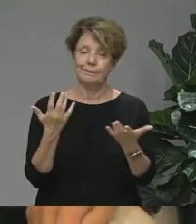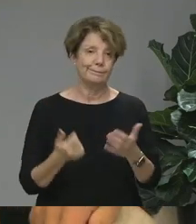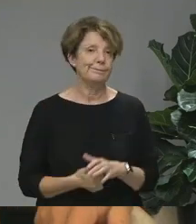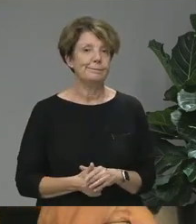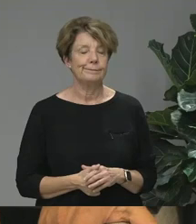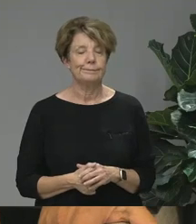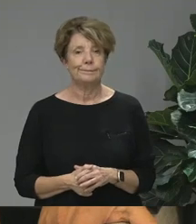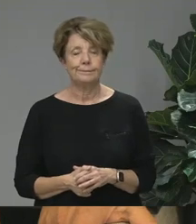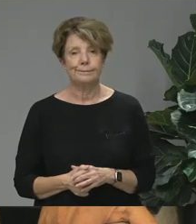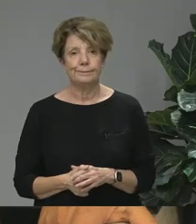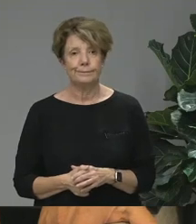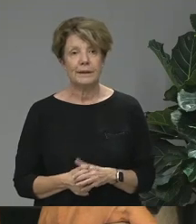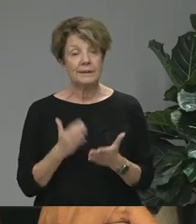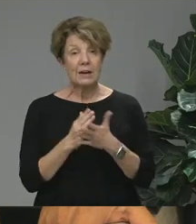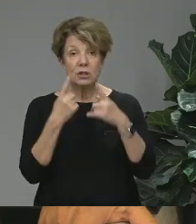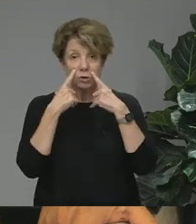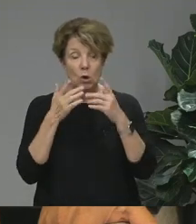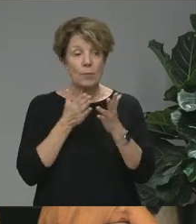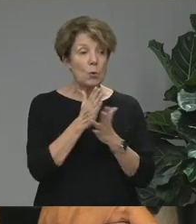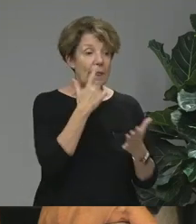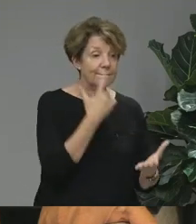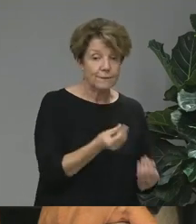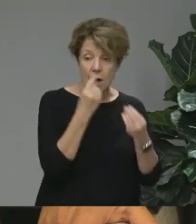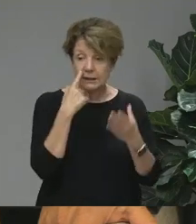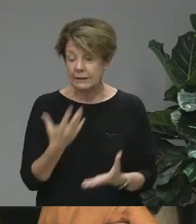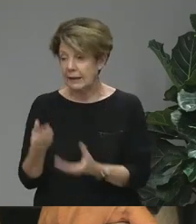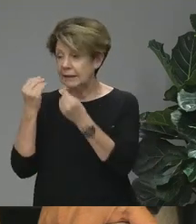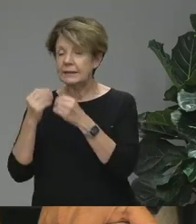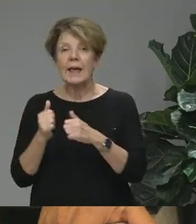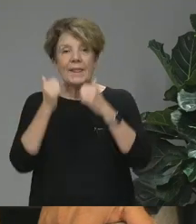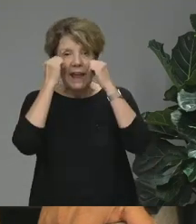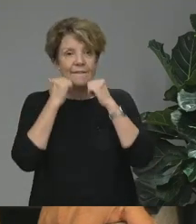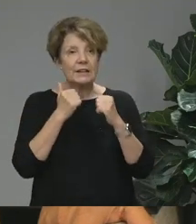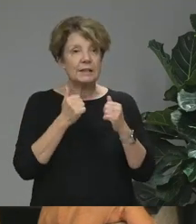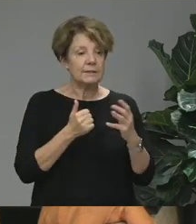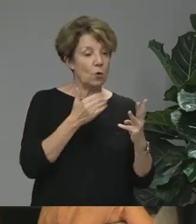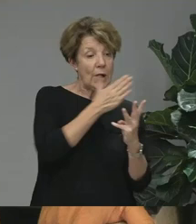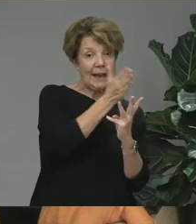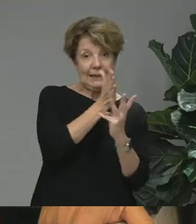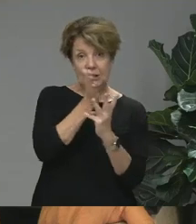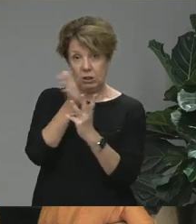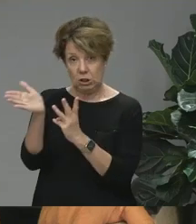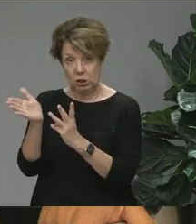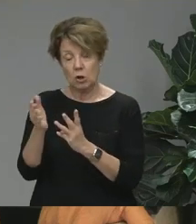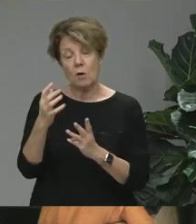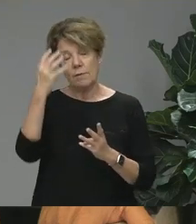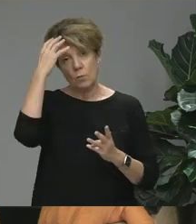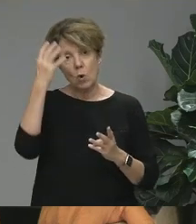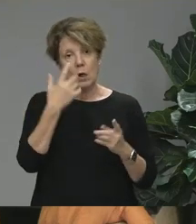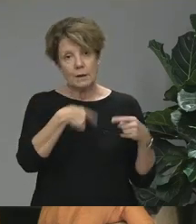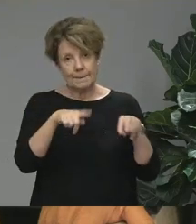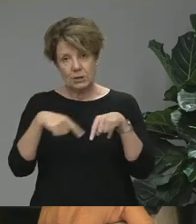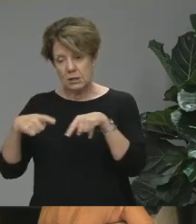say, by the findings and the evidence given in each of those royal commissions, and indeed in